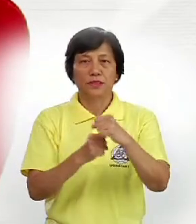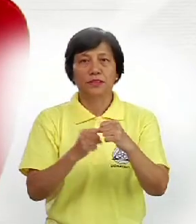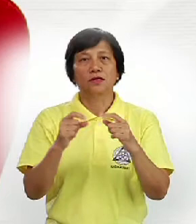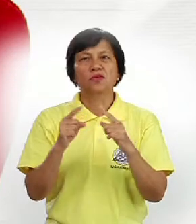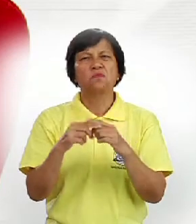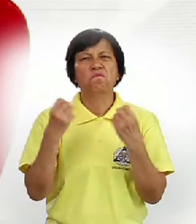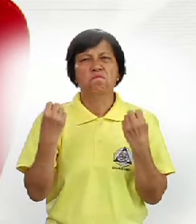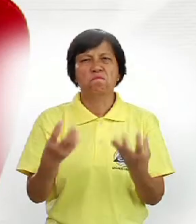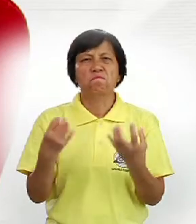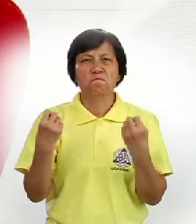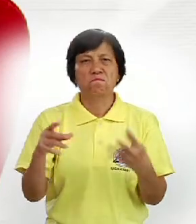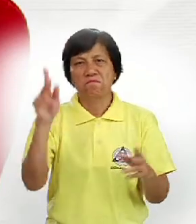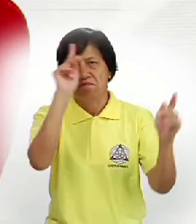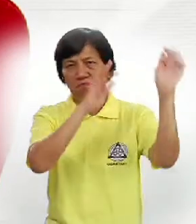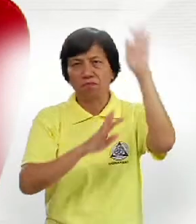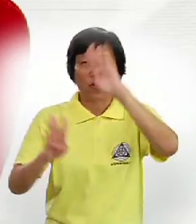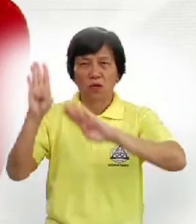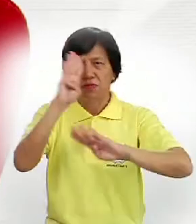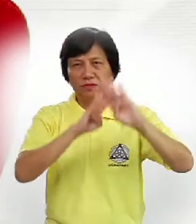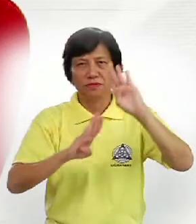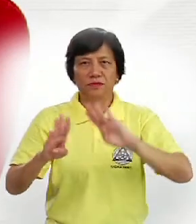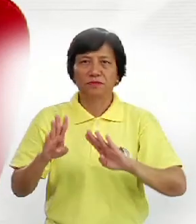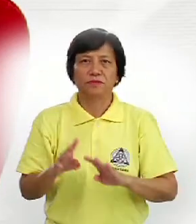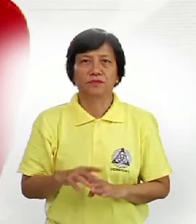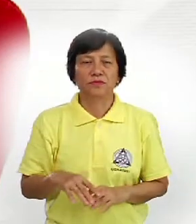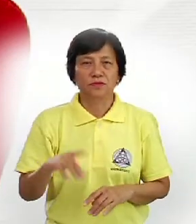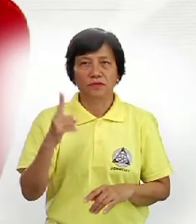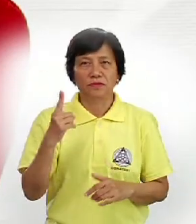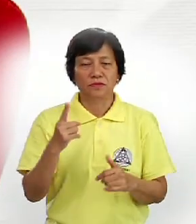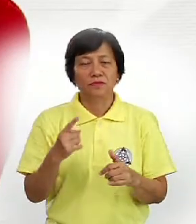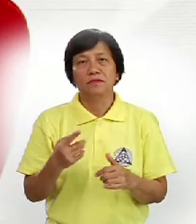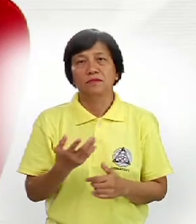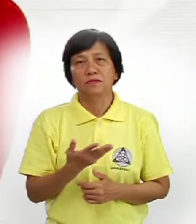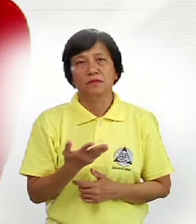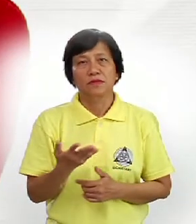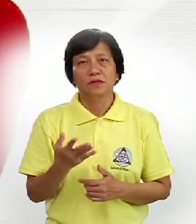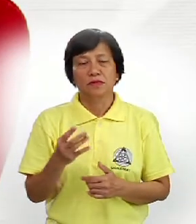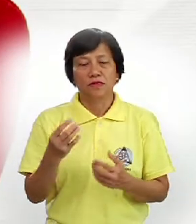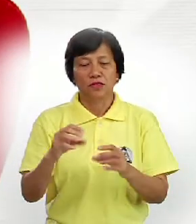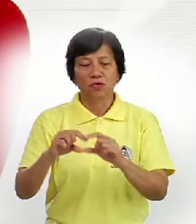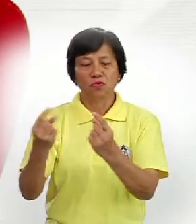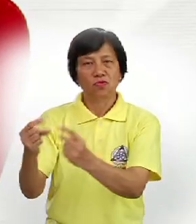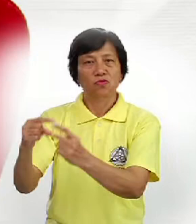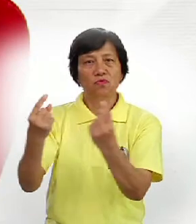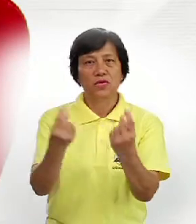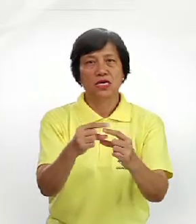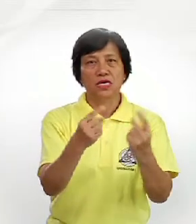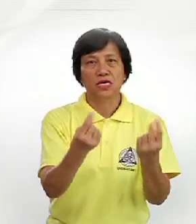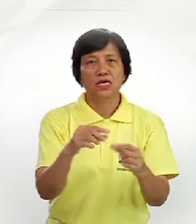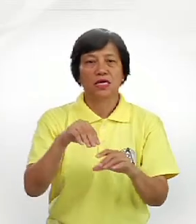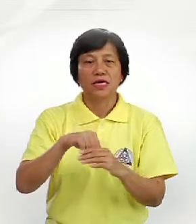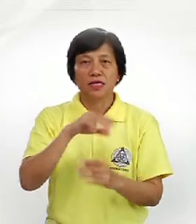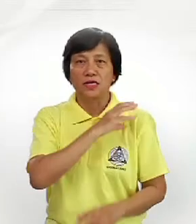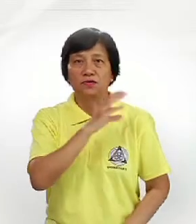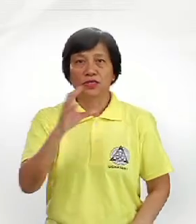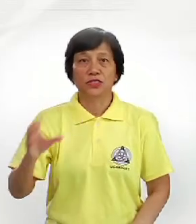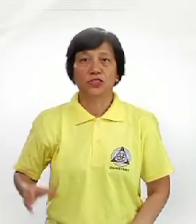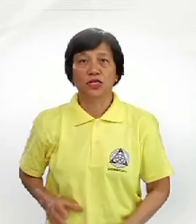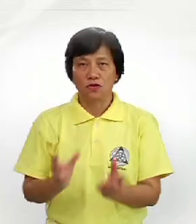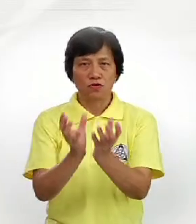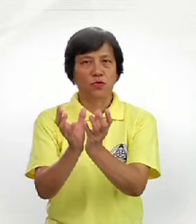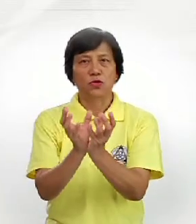trials, one of which was the division in the Corinthian community. And this